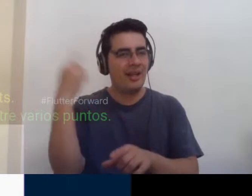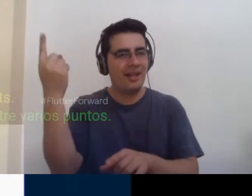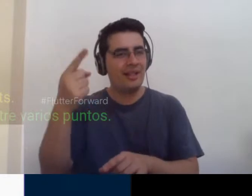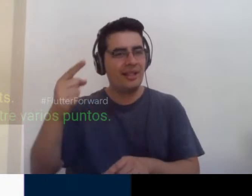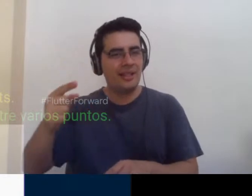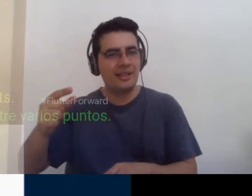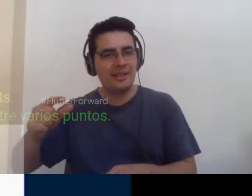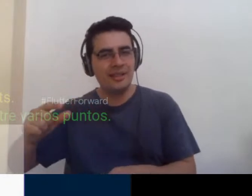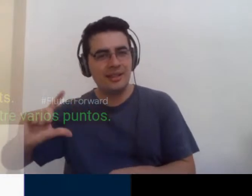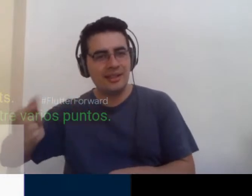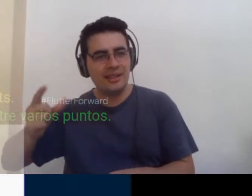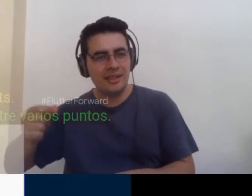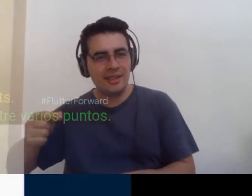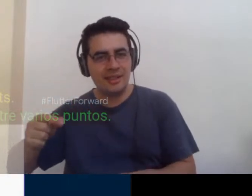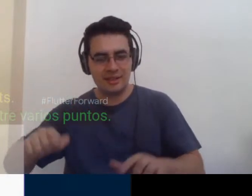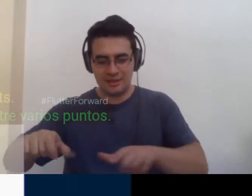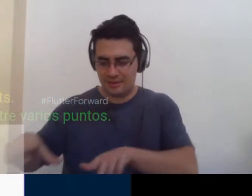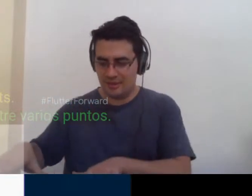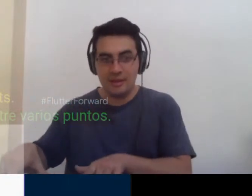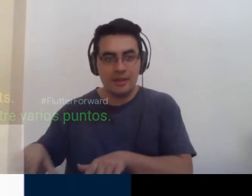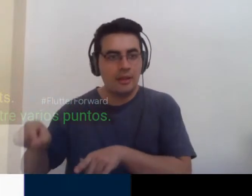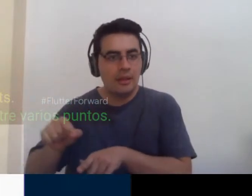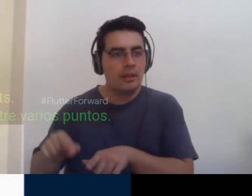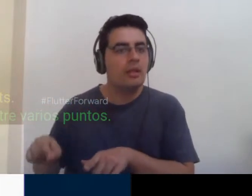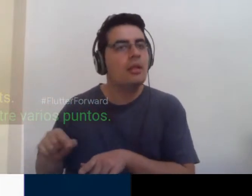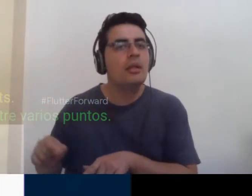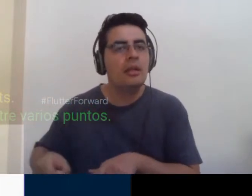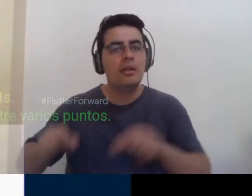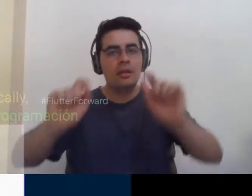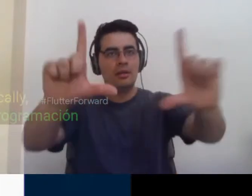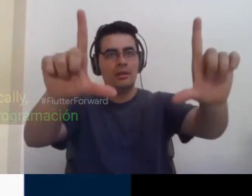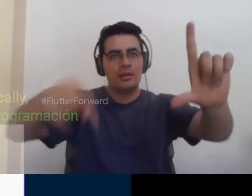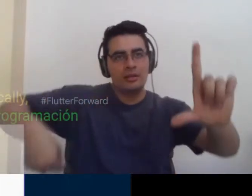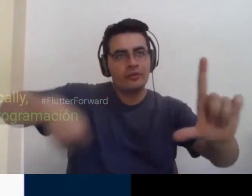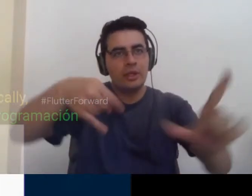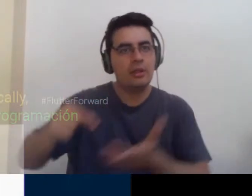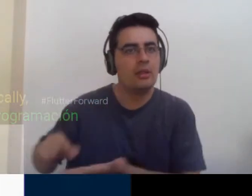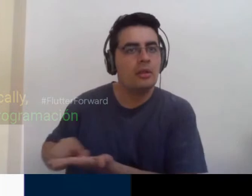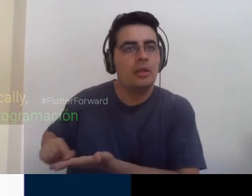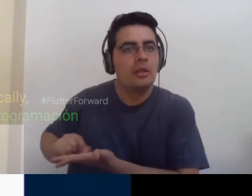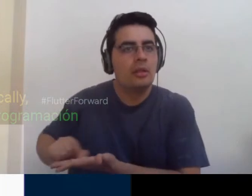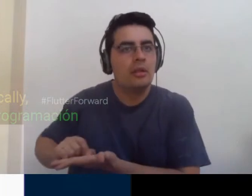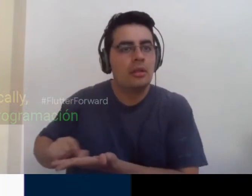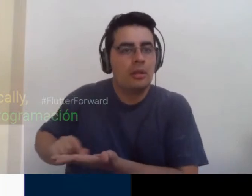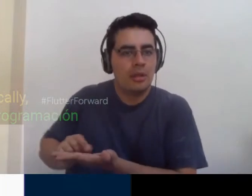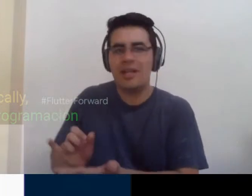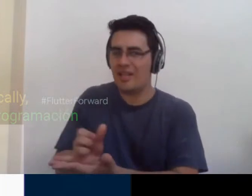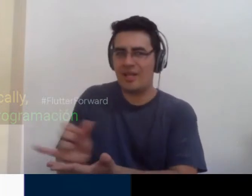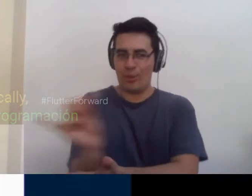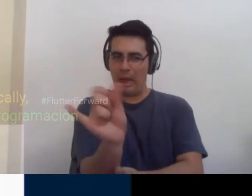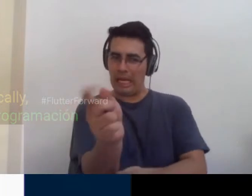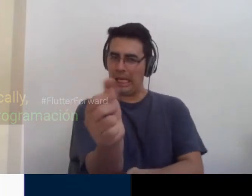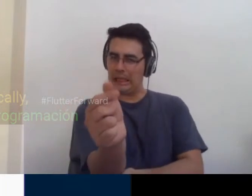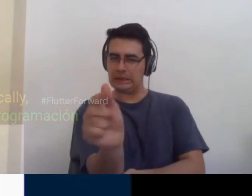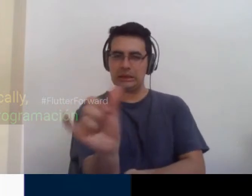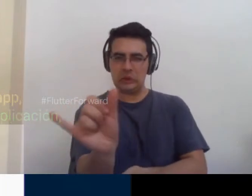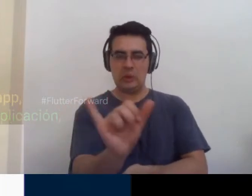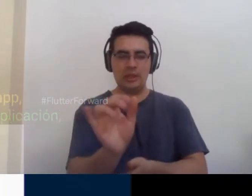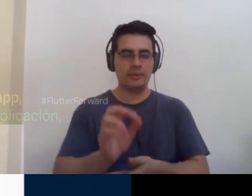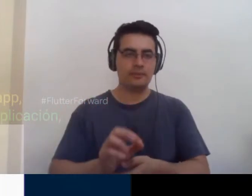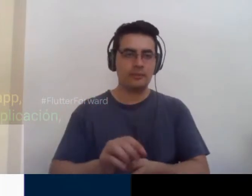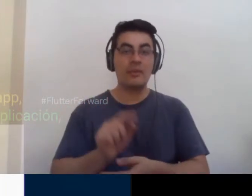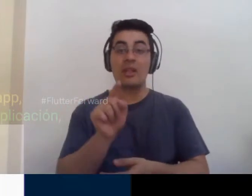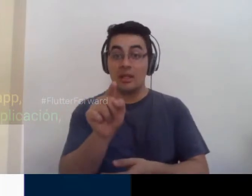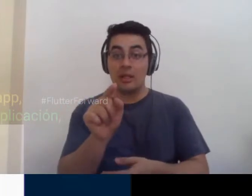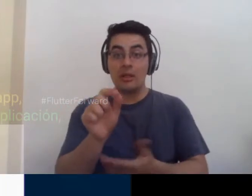app, where we draw a path between various points. But Since we're creating these points programmatically, then